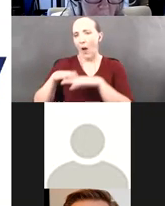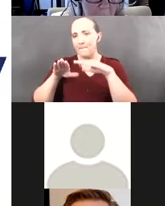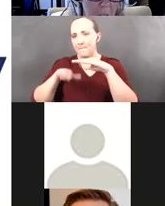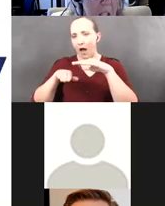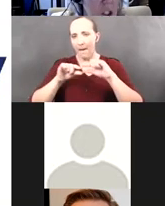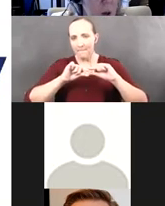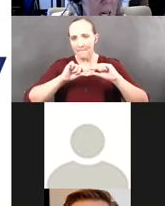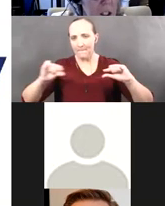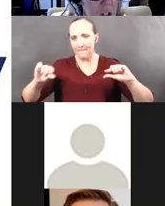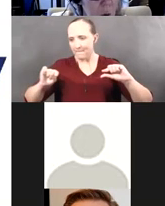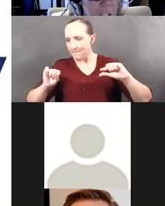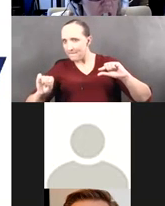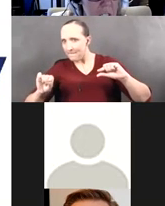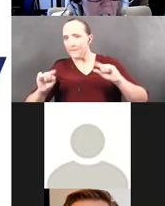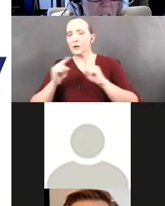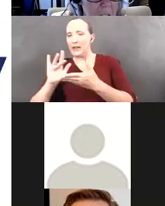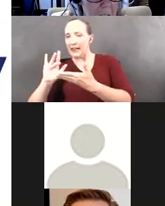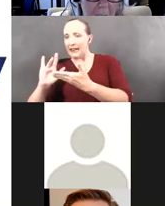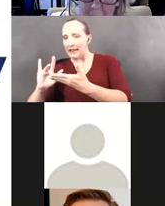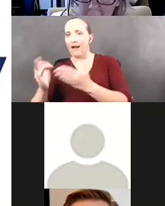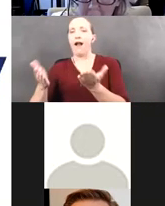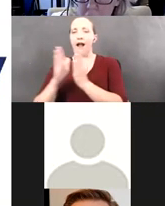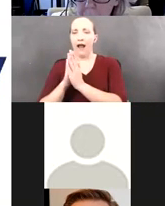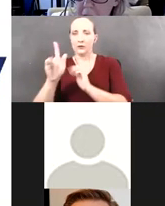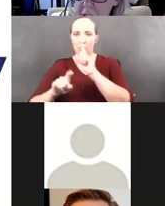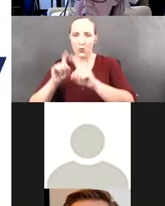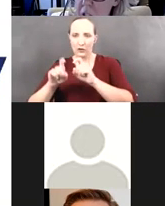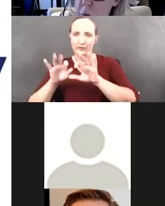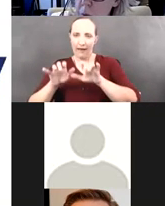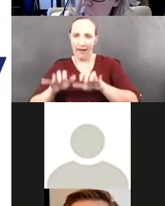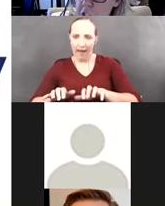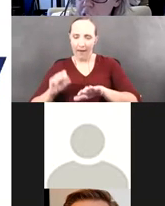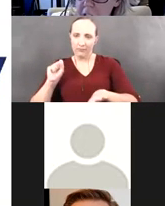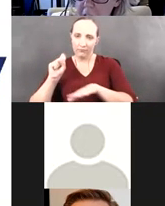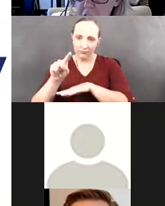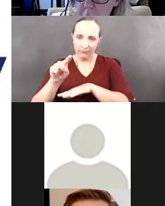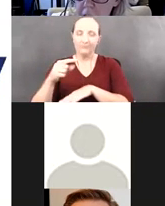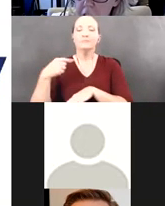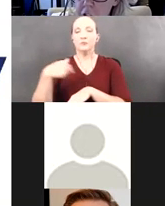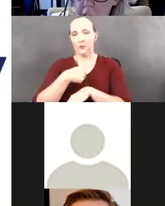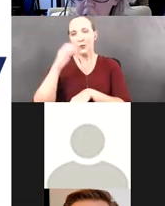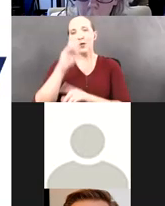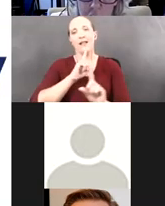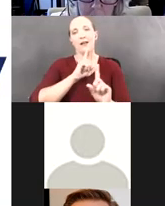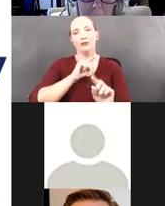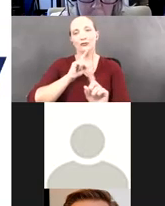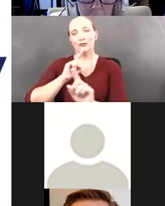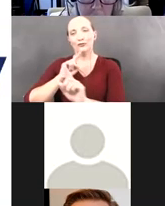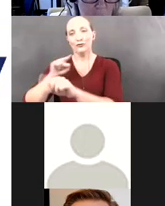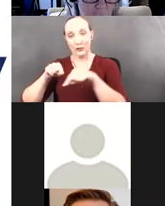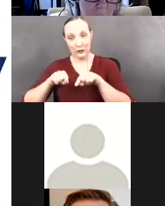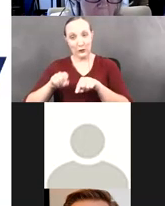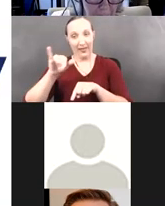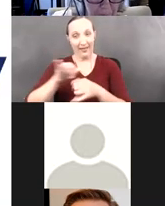Q y A que están al to pie de la ask your página question, para hacer sus and our preguntas. panelists will be sure to Nuestros answer it panelistas during the van a question and asegurarse de